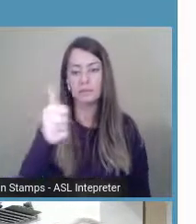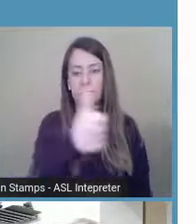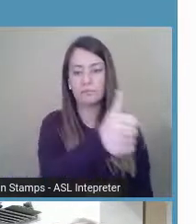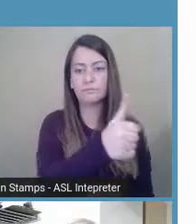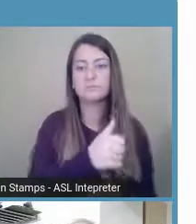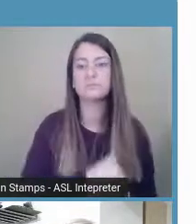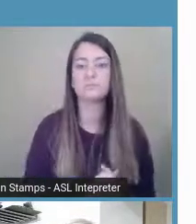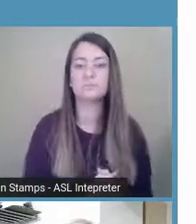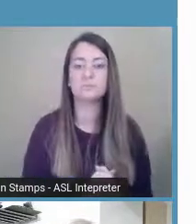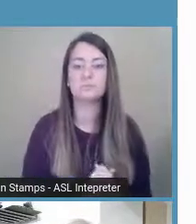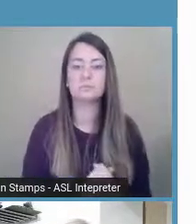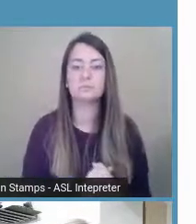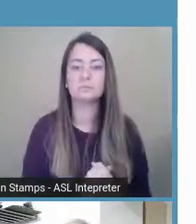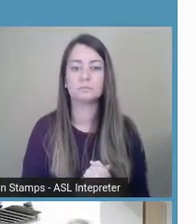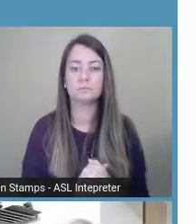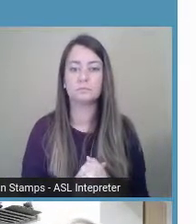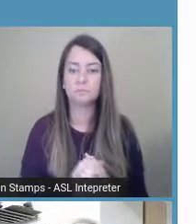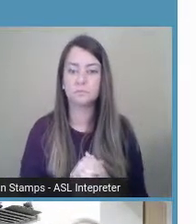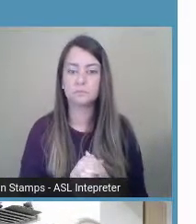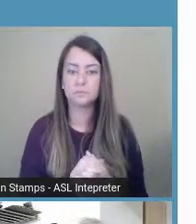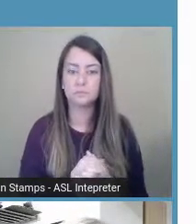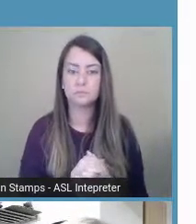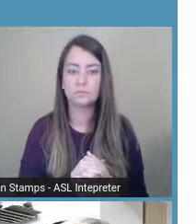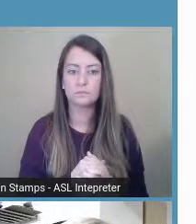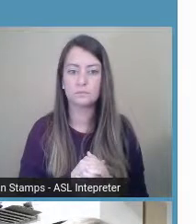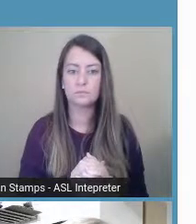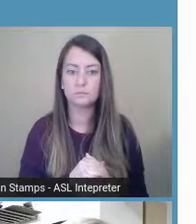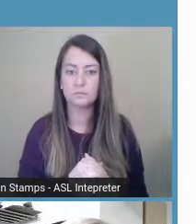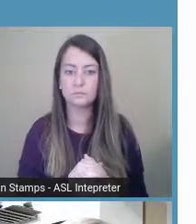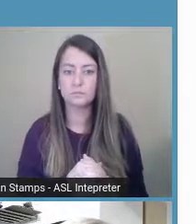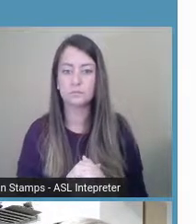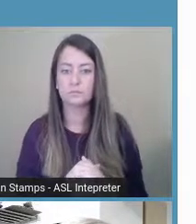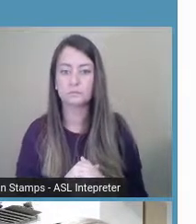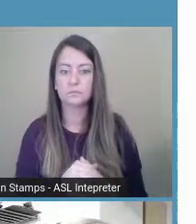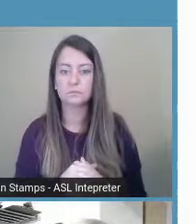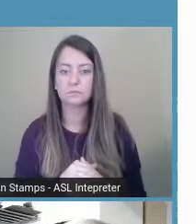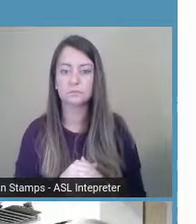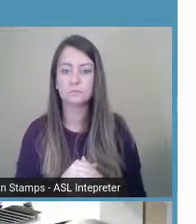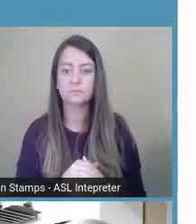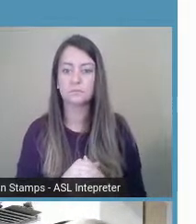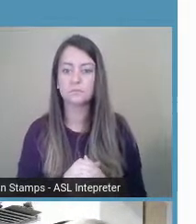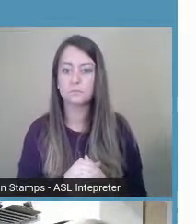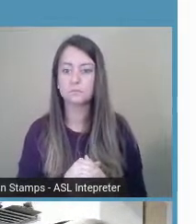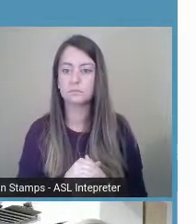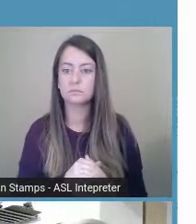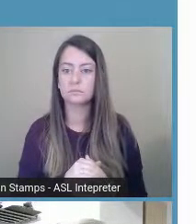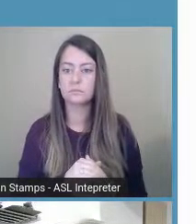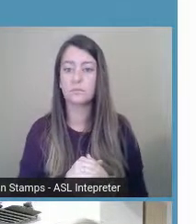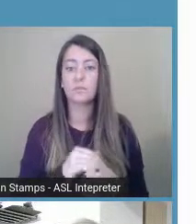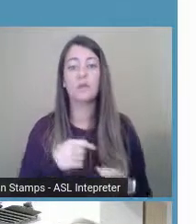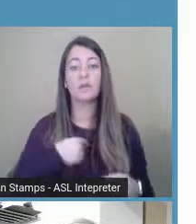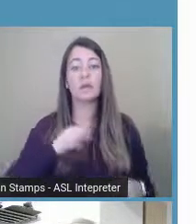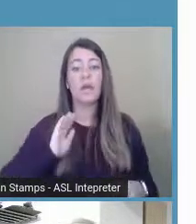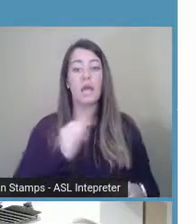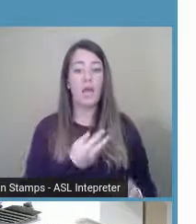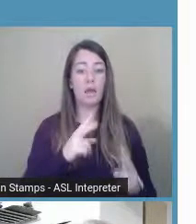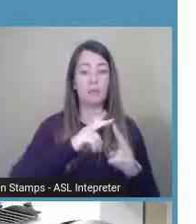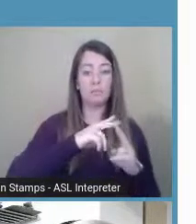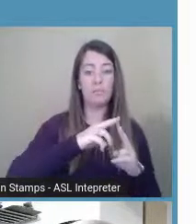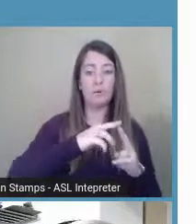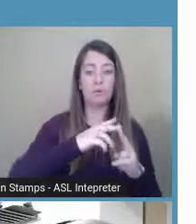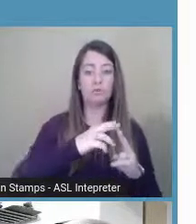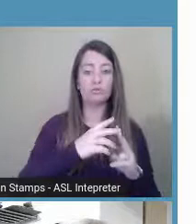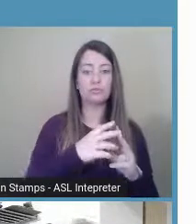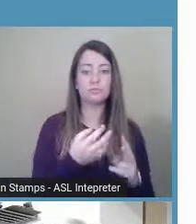who had prepared kits for participants to pick up before the program. We also partnered with a local gallery to interview an artist that